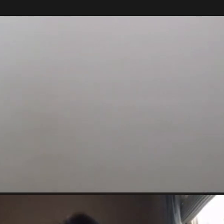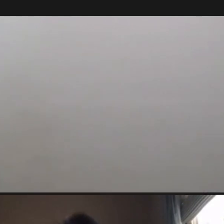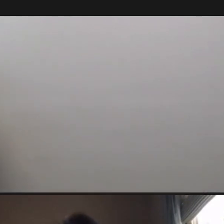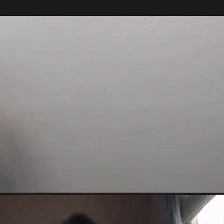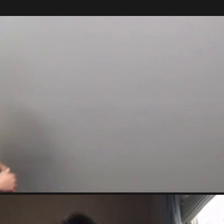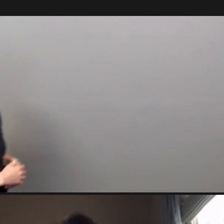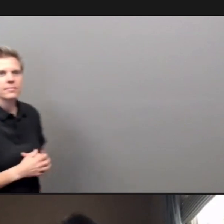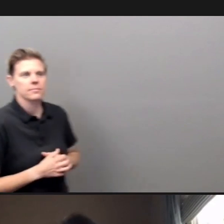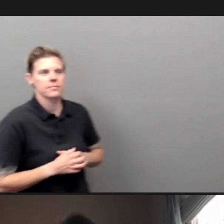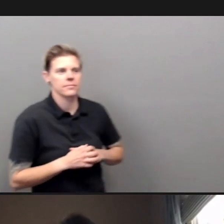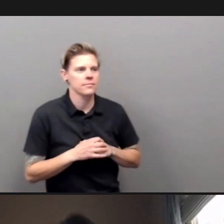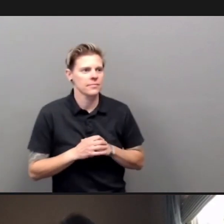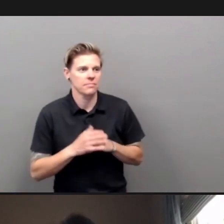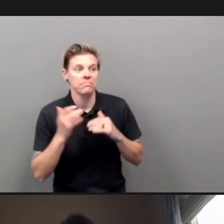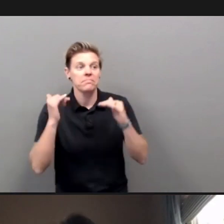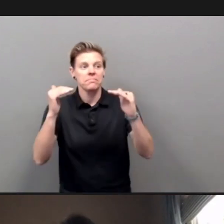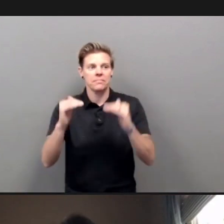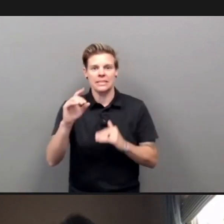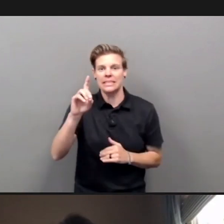Dan McKay. Go for it, Dan.